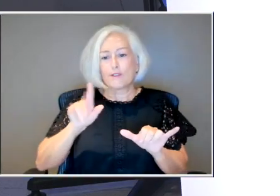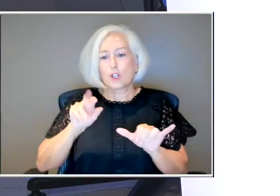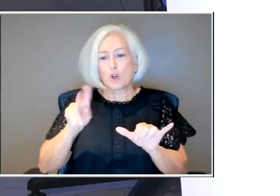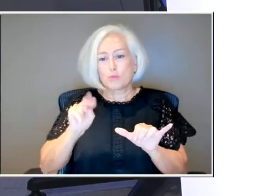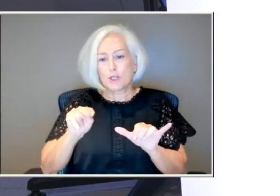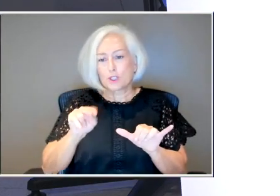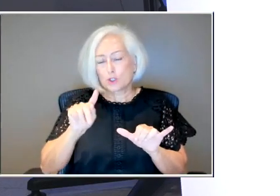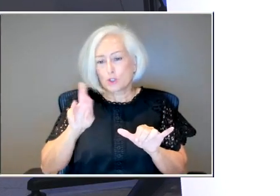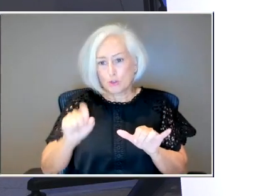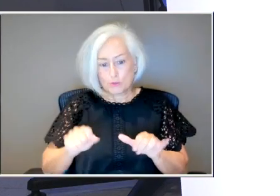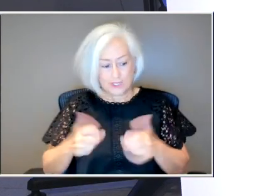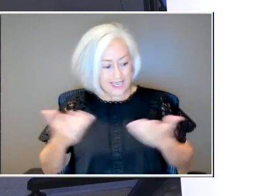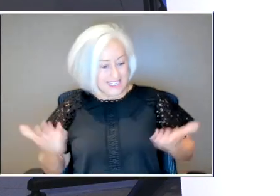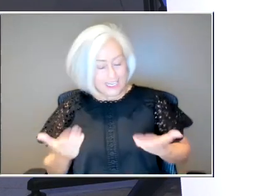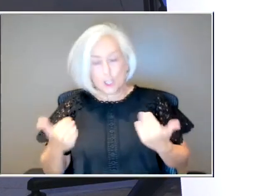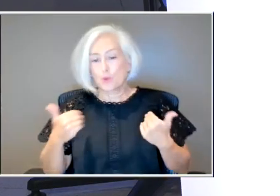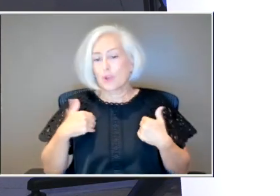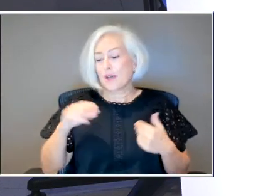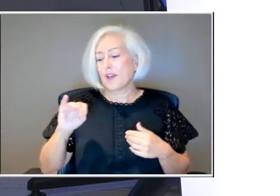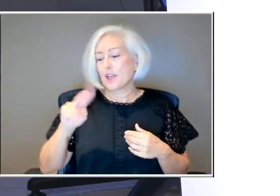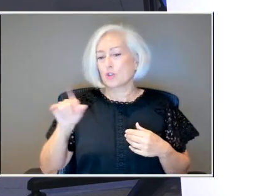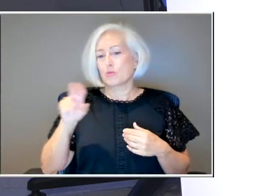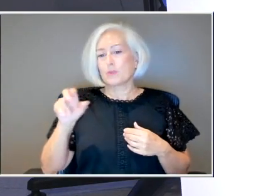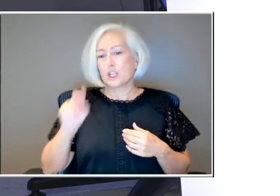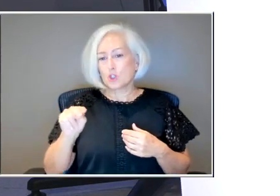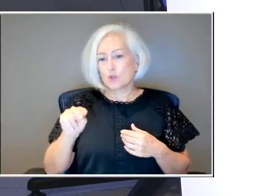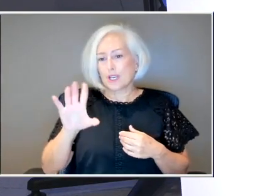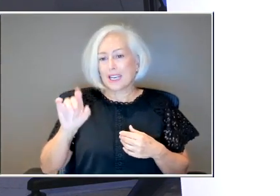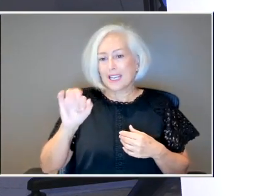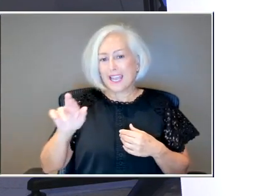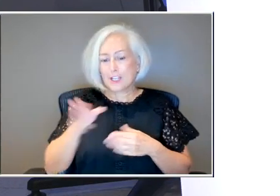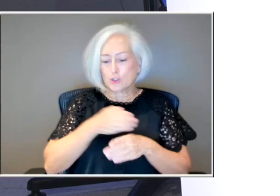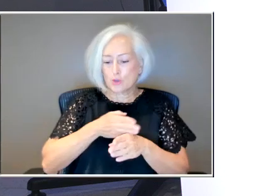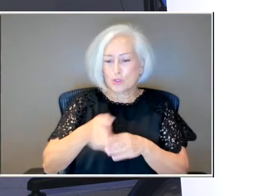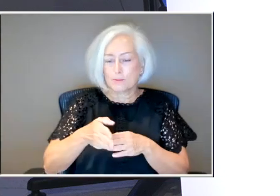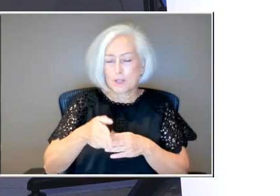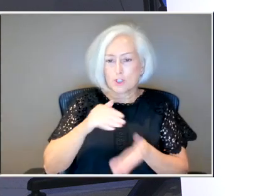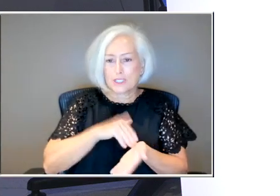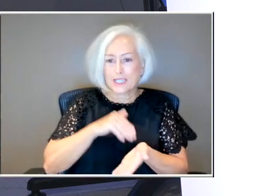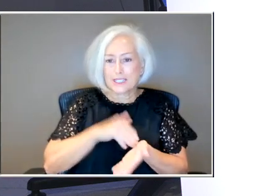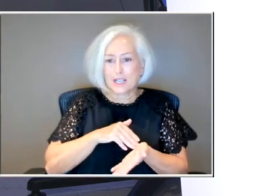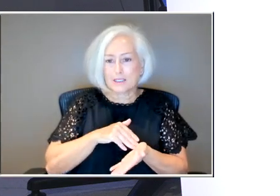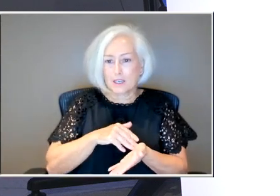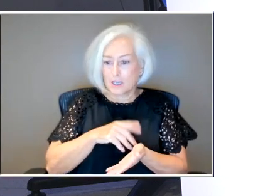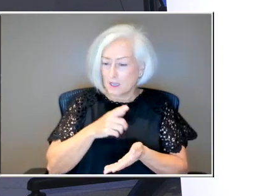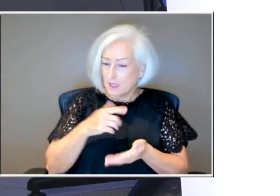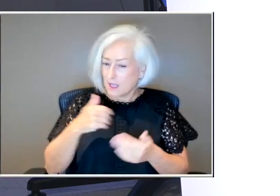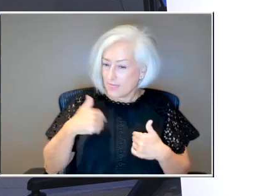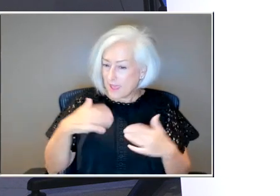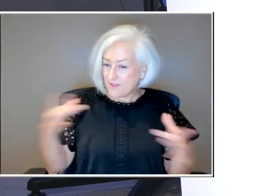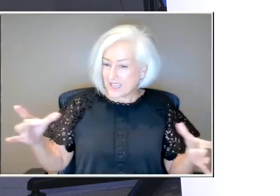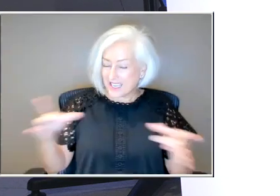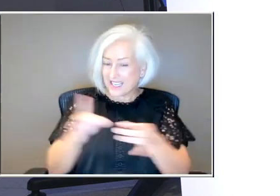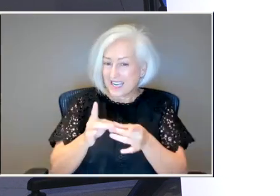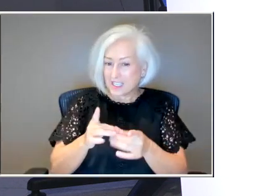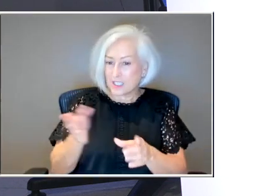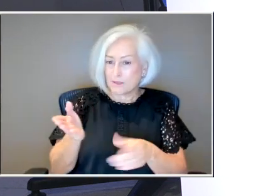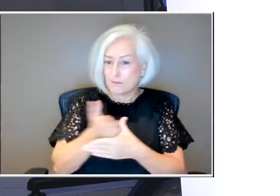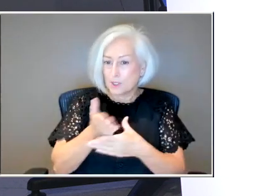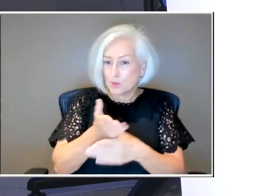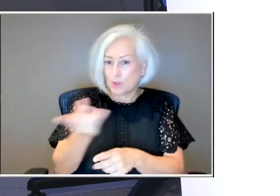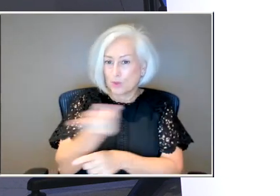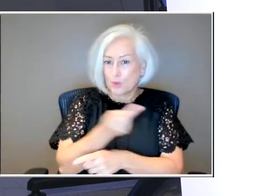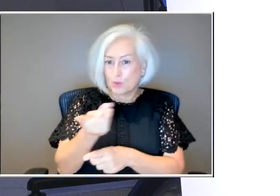cancer specialists. What's the connection? Could you just kind of give us a basic connection between endometriosis and